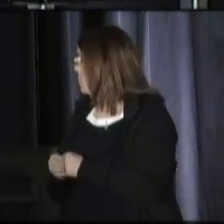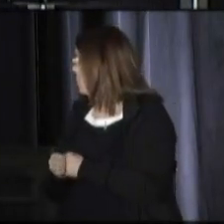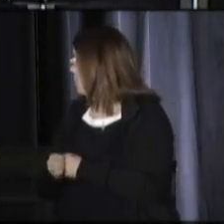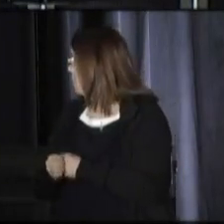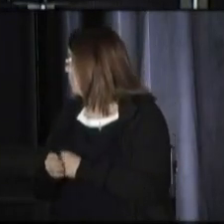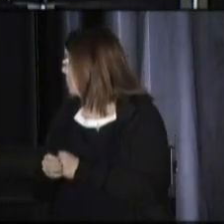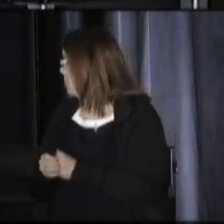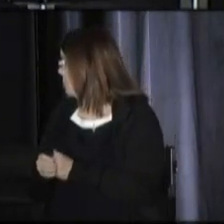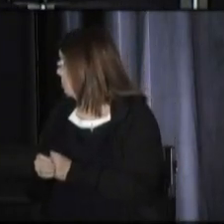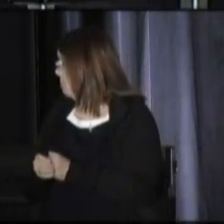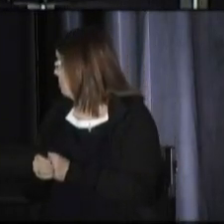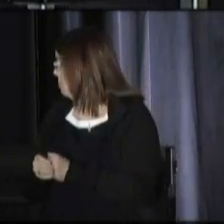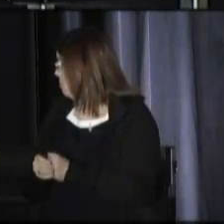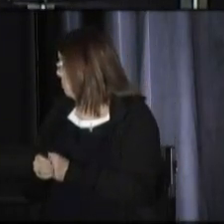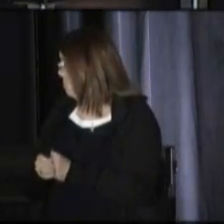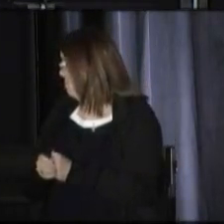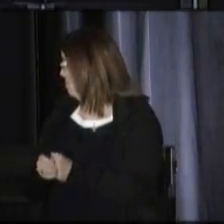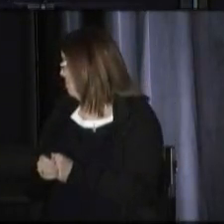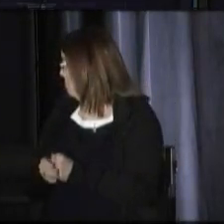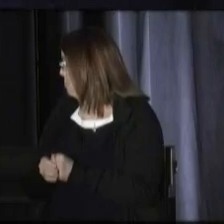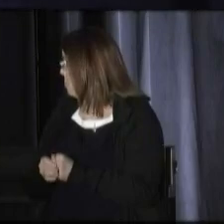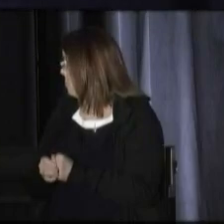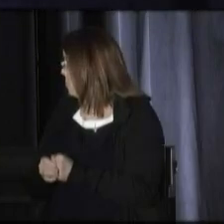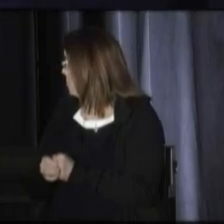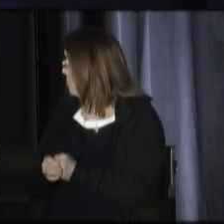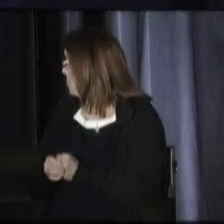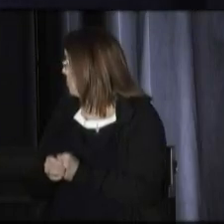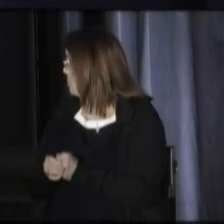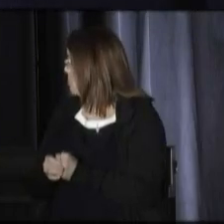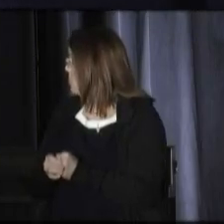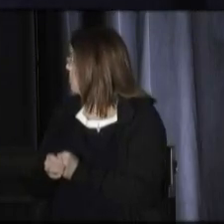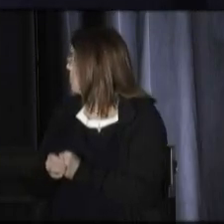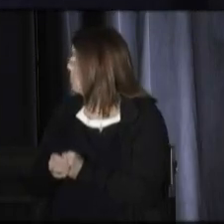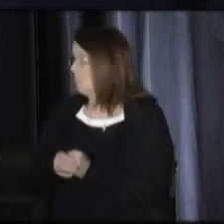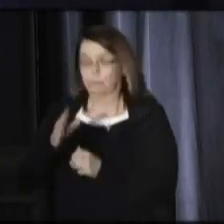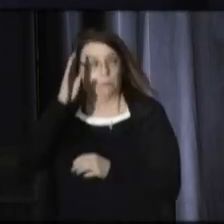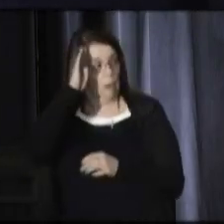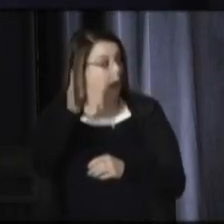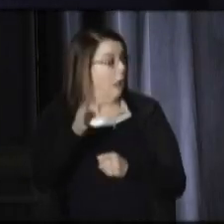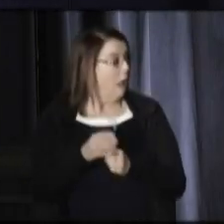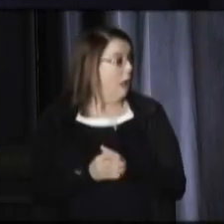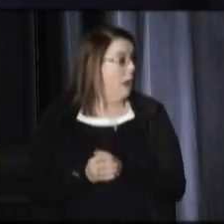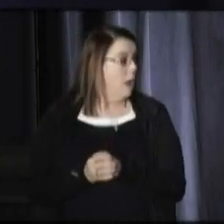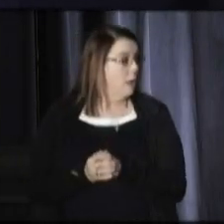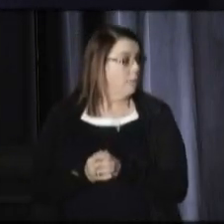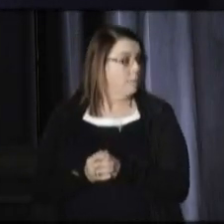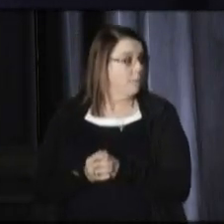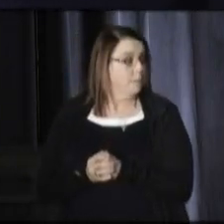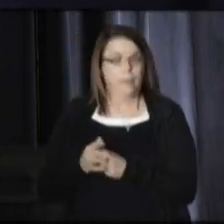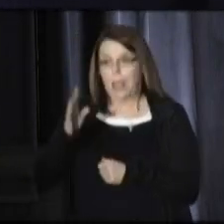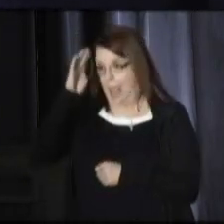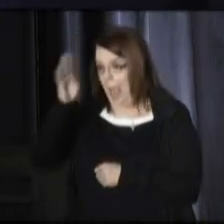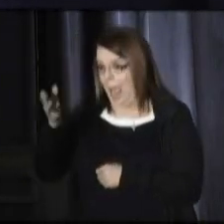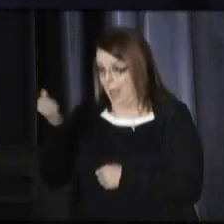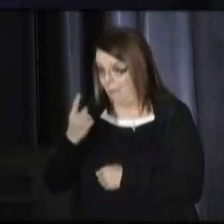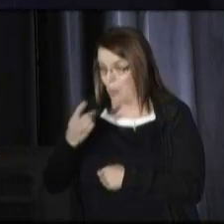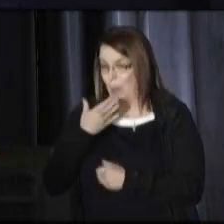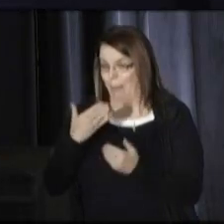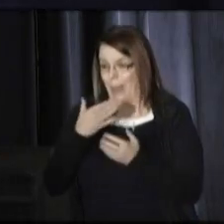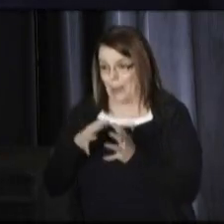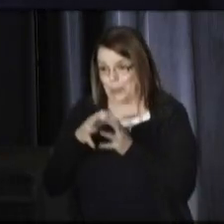accommodation. Thank you for your attention to all of those things, and now it is my great pleasure and honor to welcome Kyle